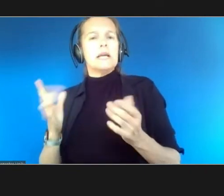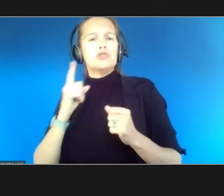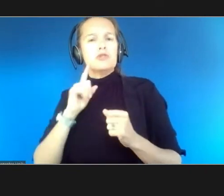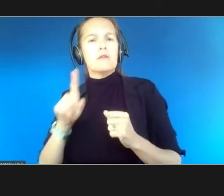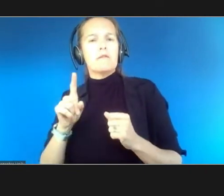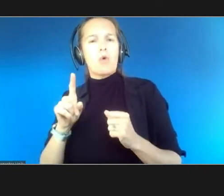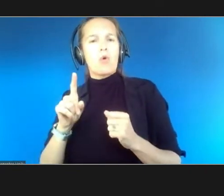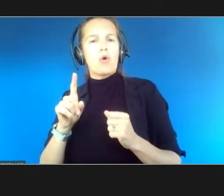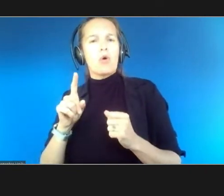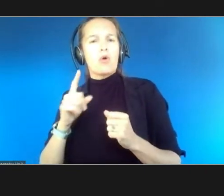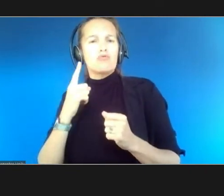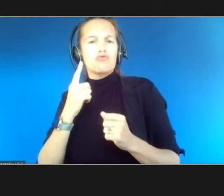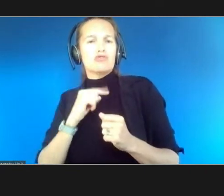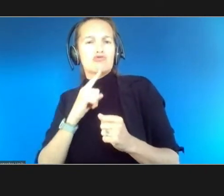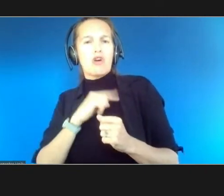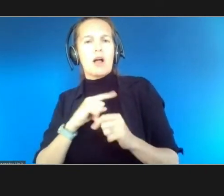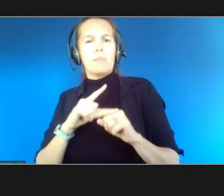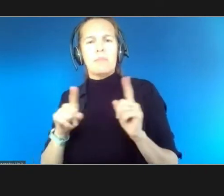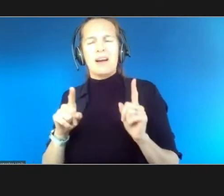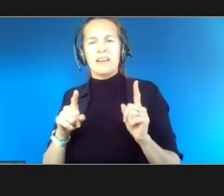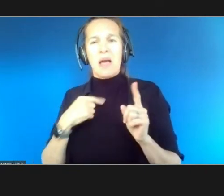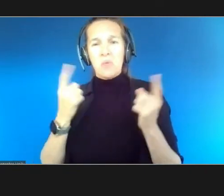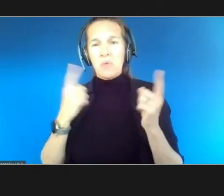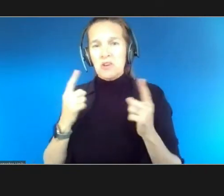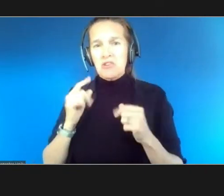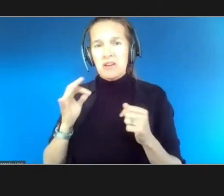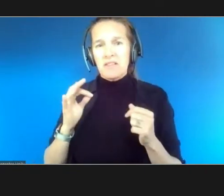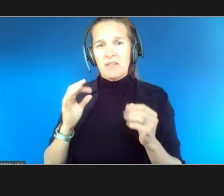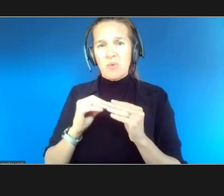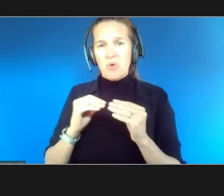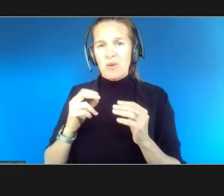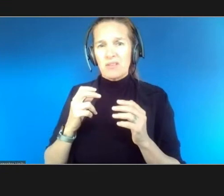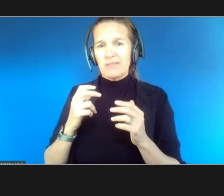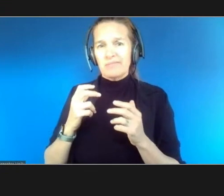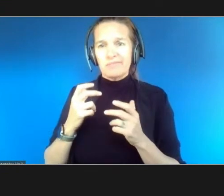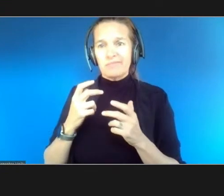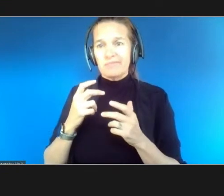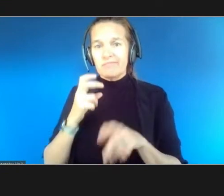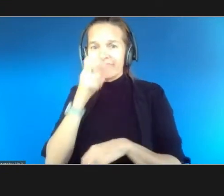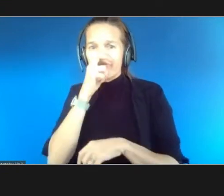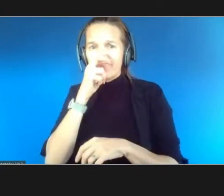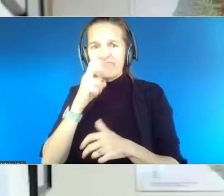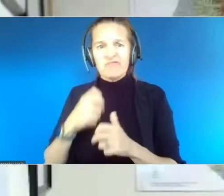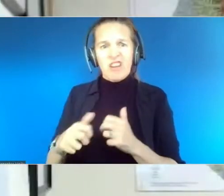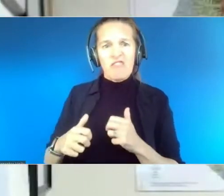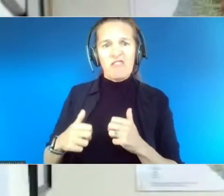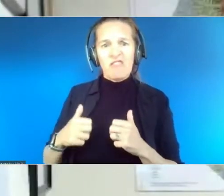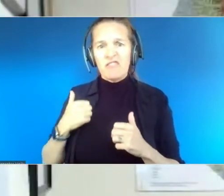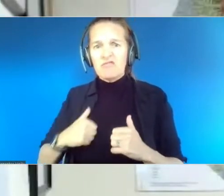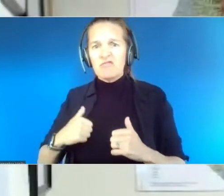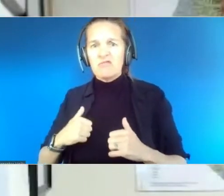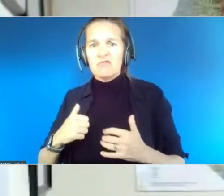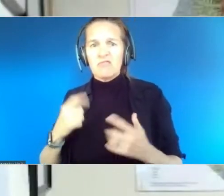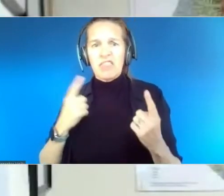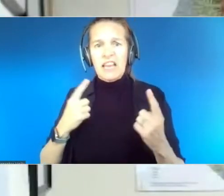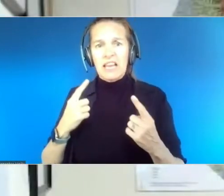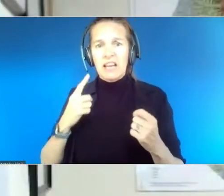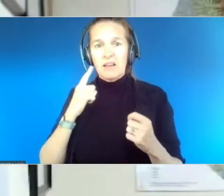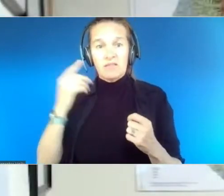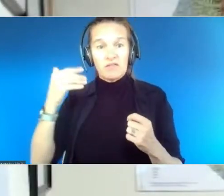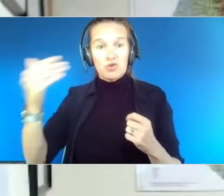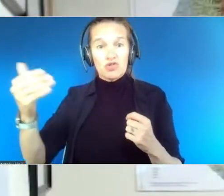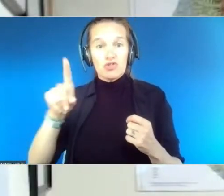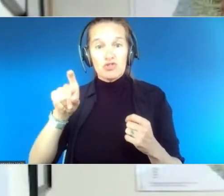of tougher thinking in the pipeline. So of course, we could make a whole lot